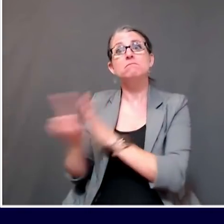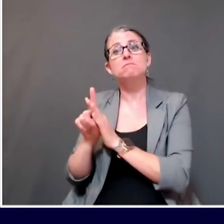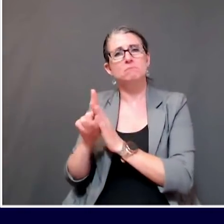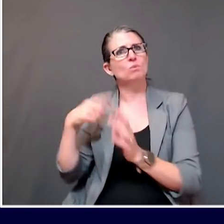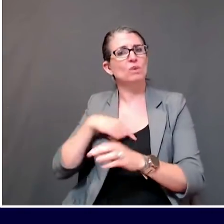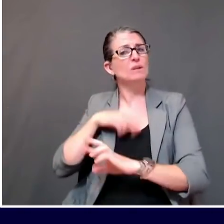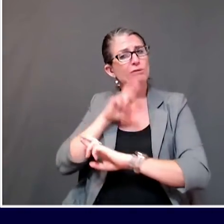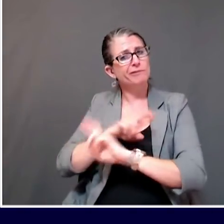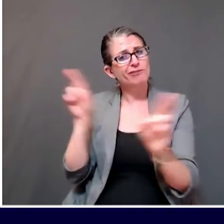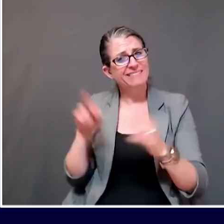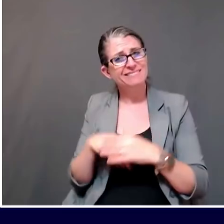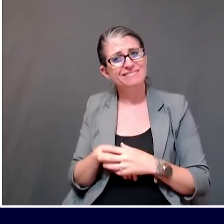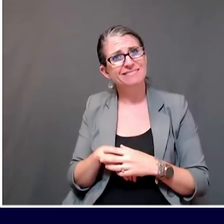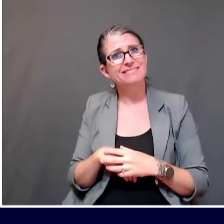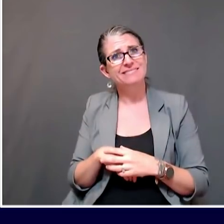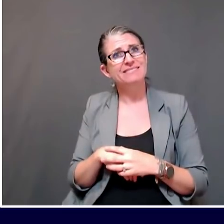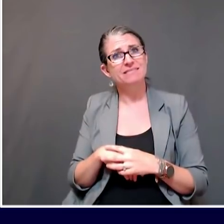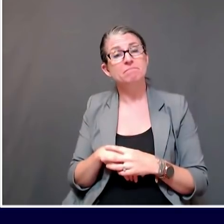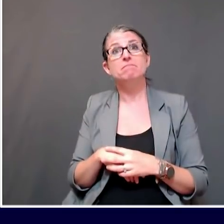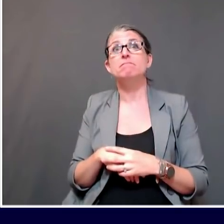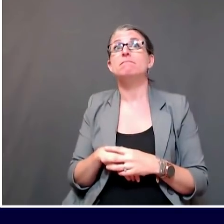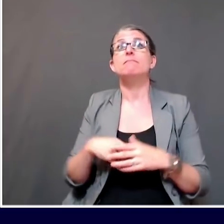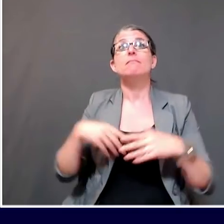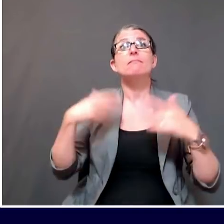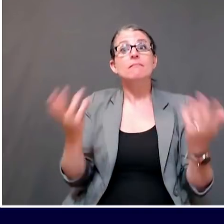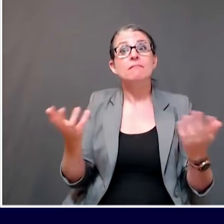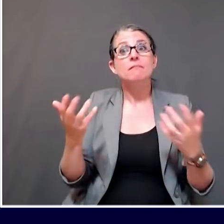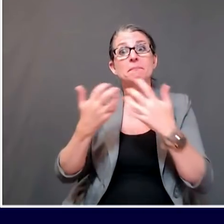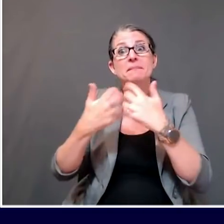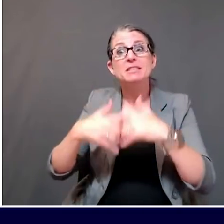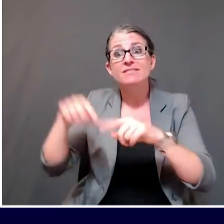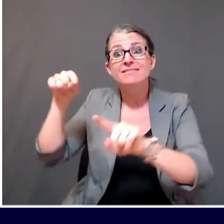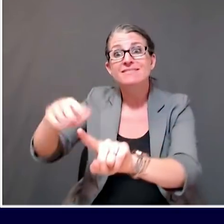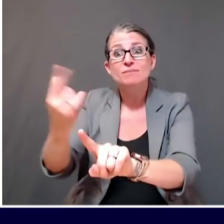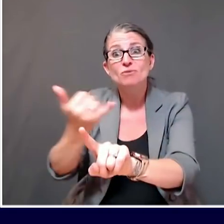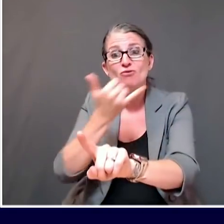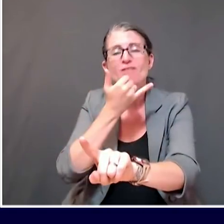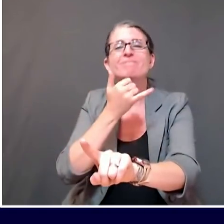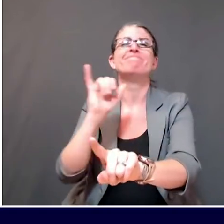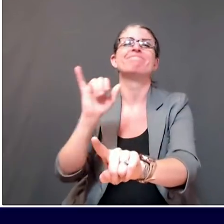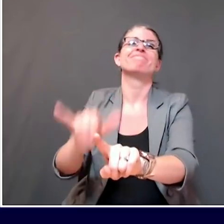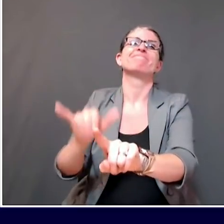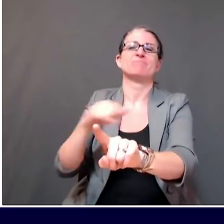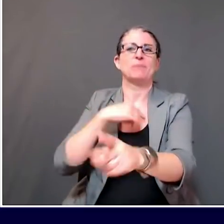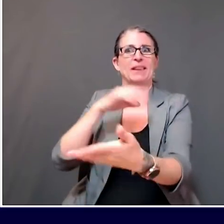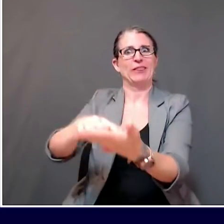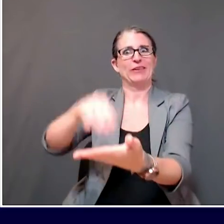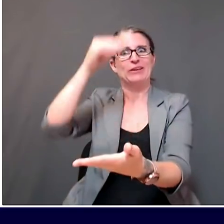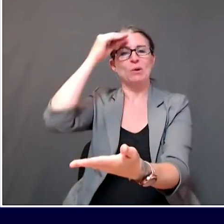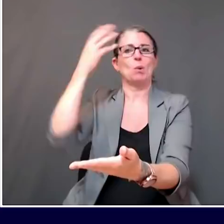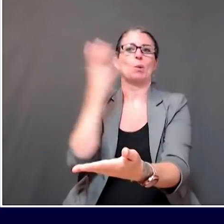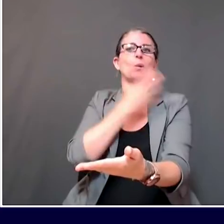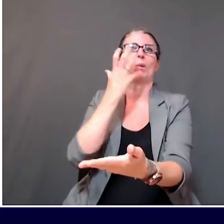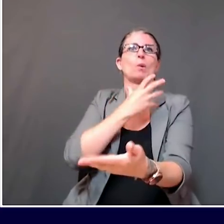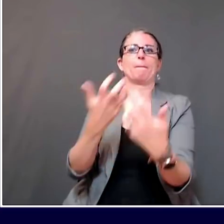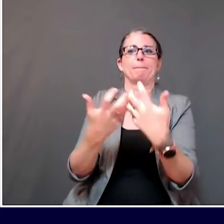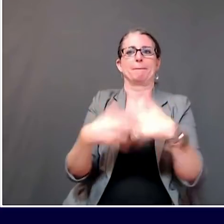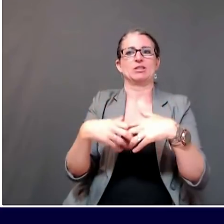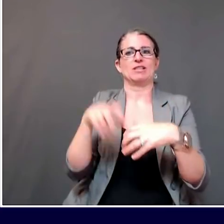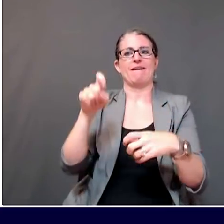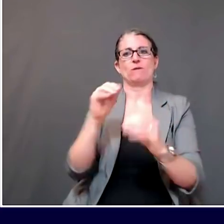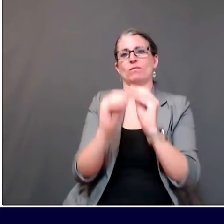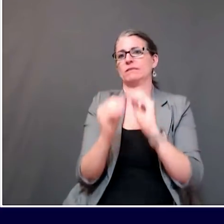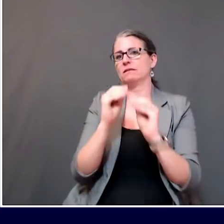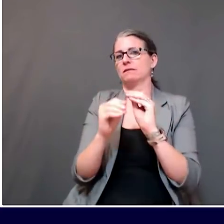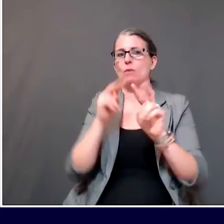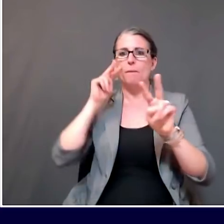those into our own protocols. But right now, one of the things my team and I were talking about was that this was noticed, it was investigated, and